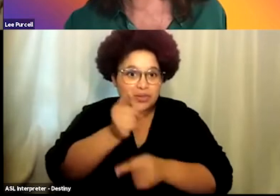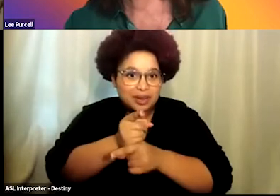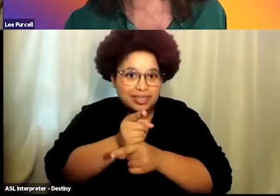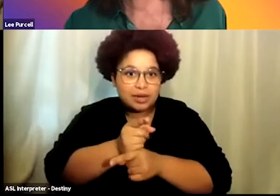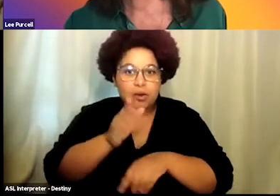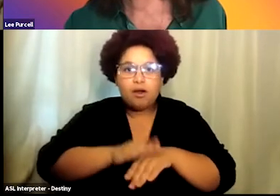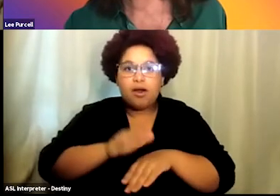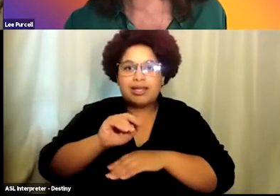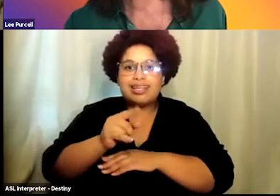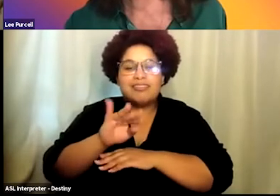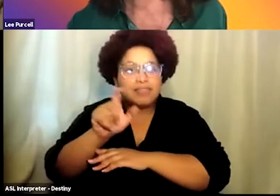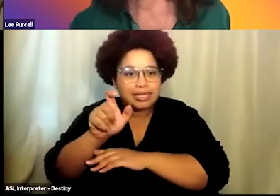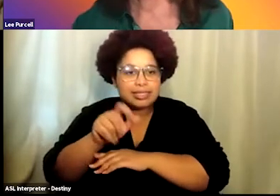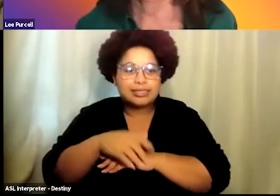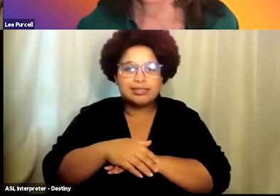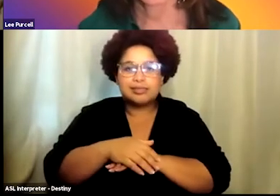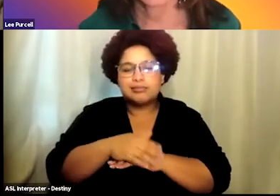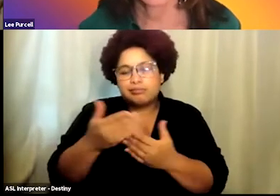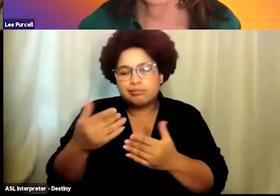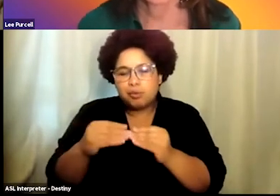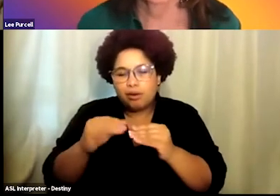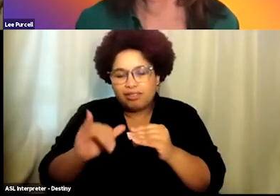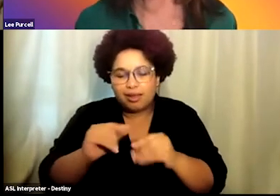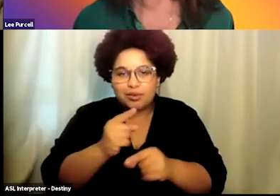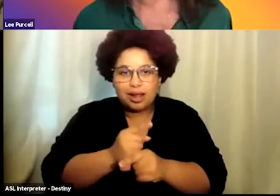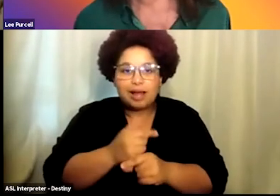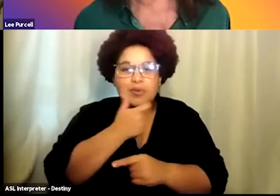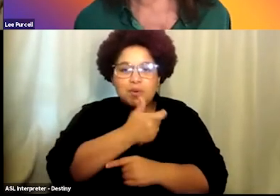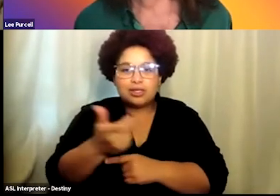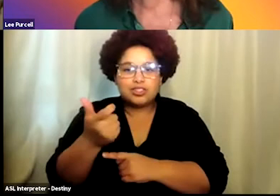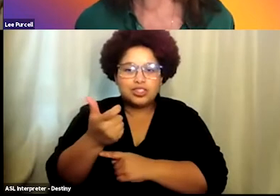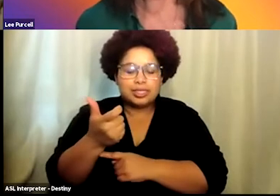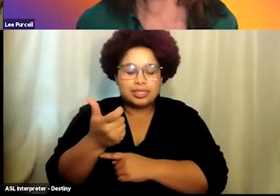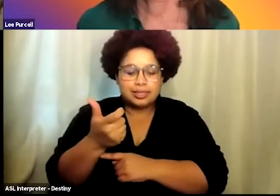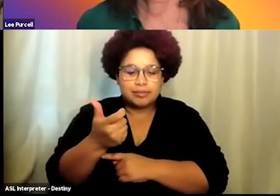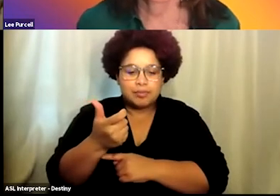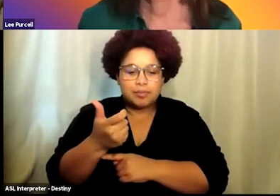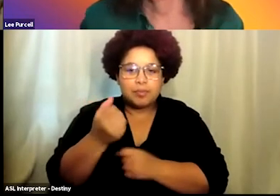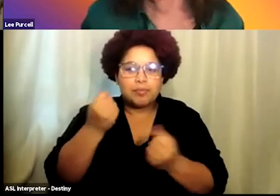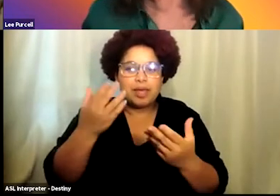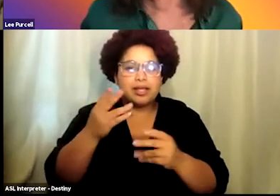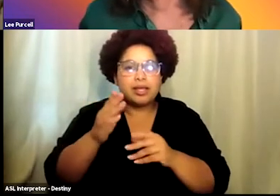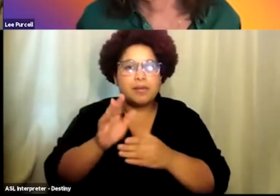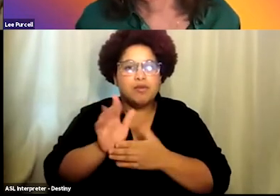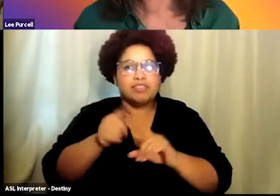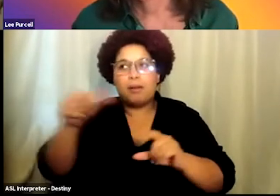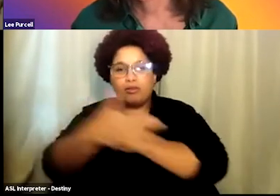on Netflix. We're all, you know, doing a bit more like that. Well, I've been watching a lot of foreign films,